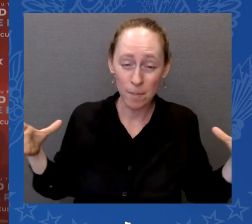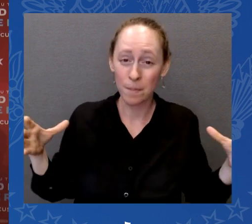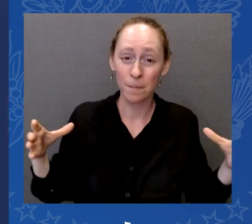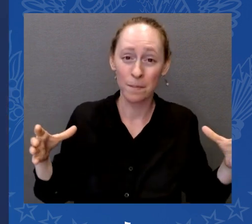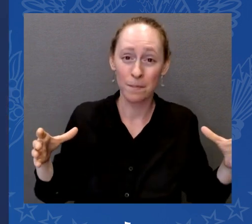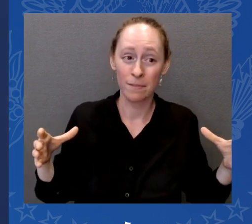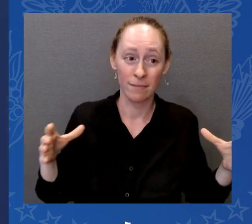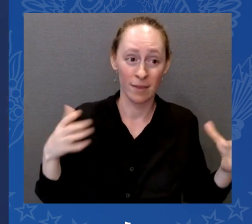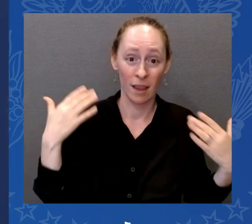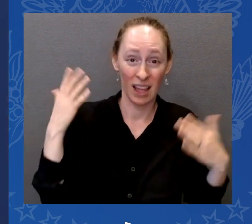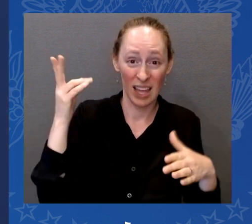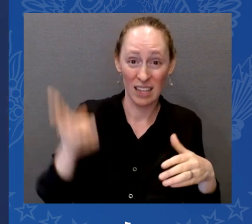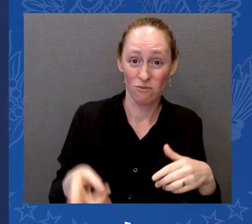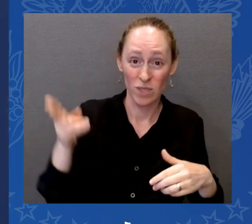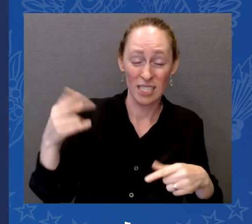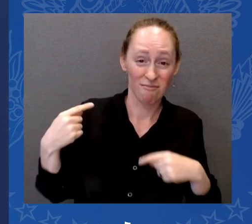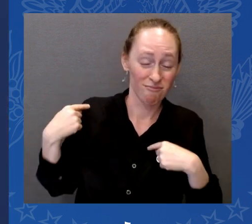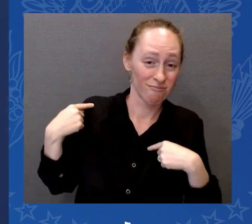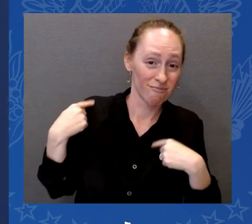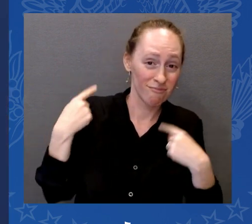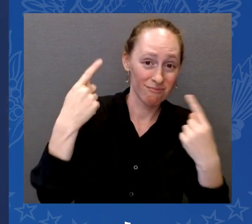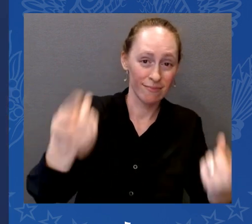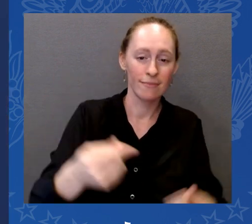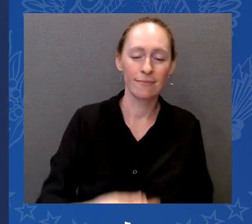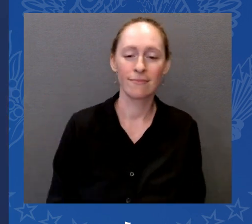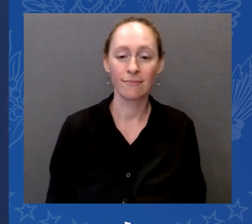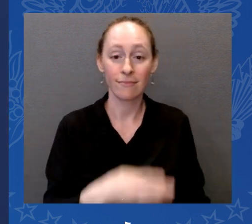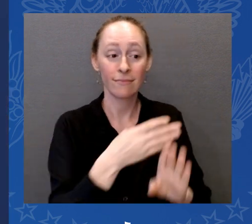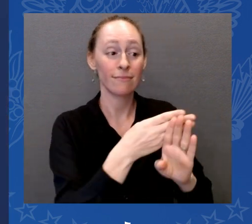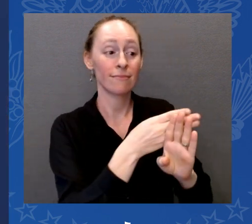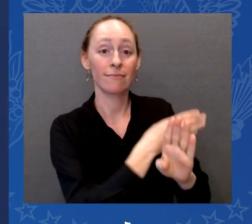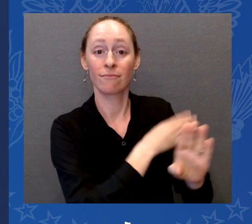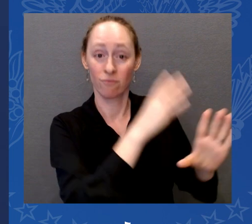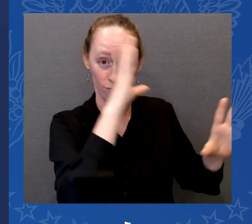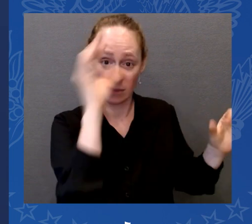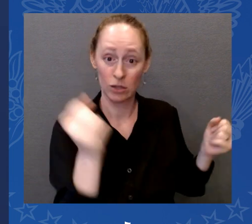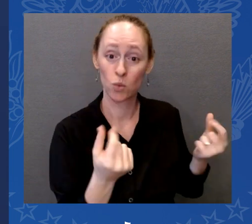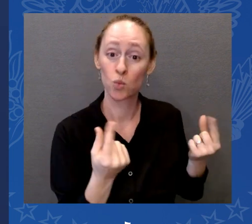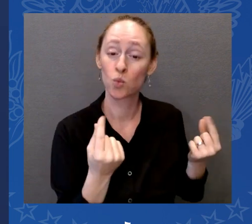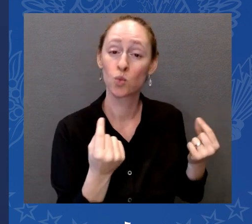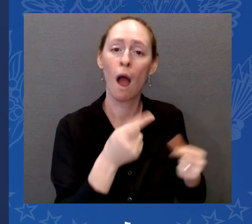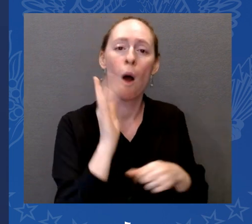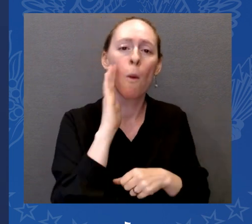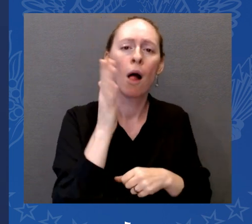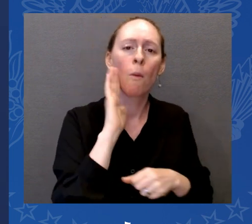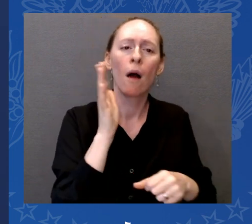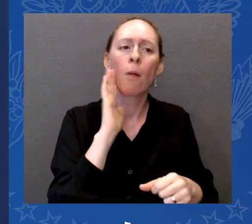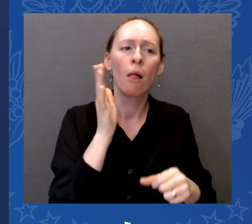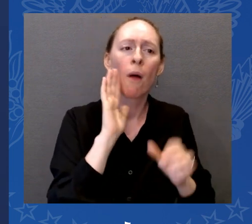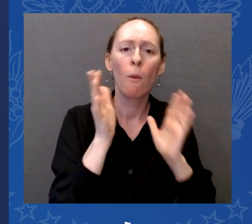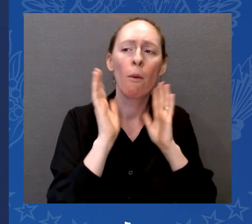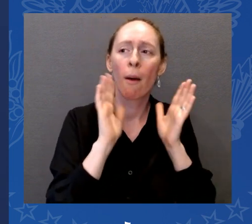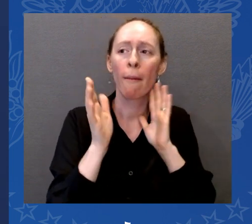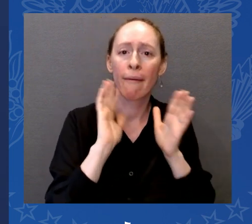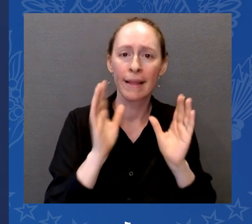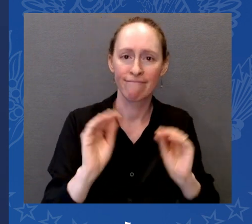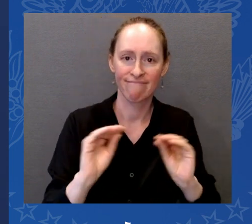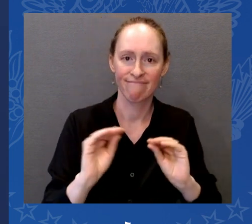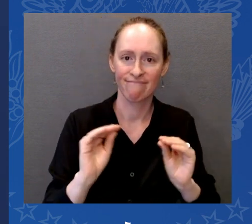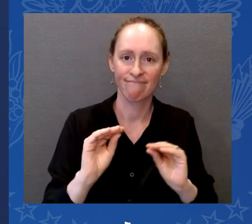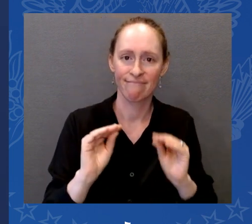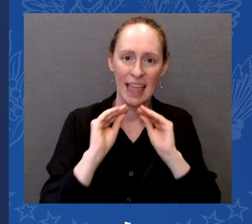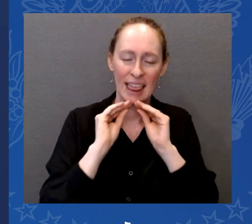The previous president made a string of broken promises in places like Wisconsin, Indiana, Ohio, where promised investments in jobs